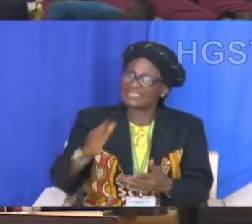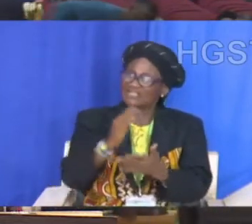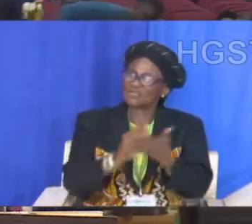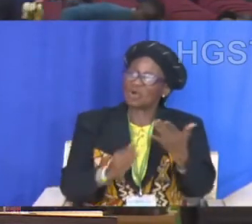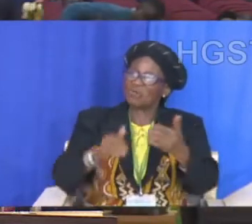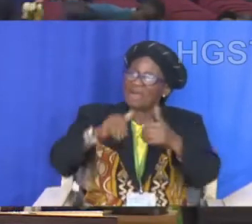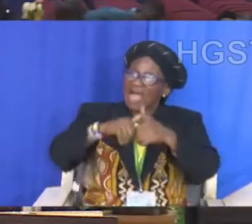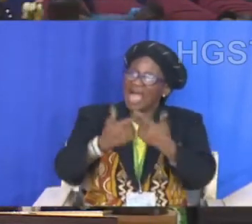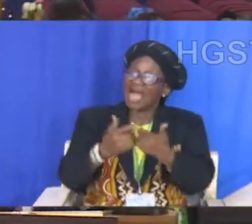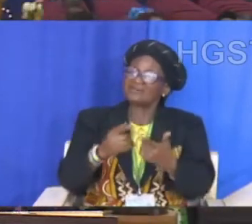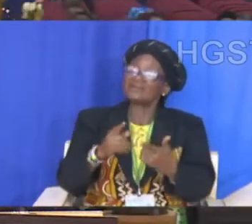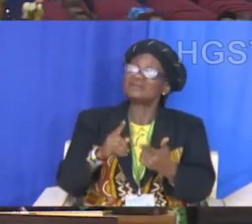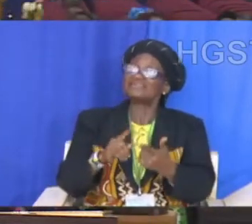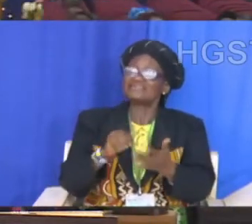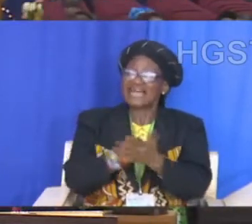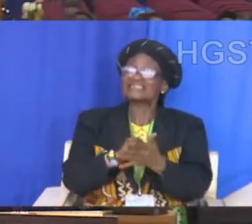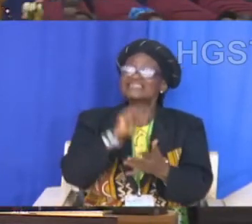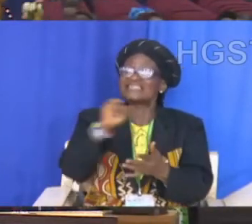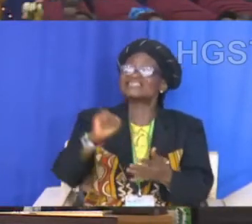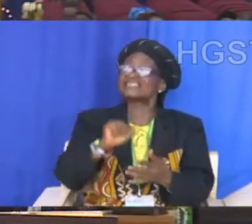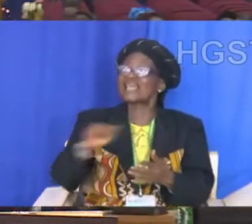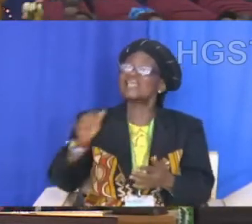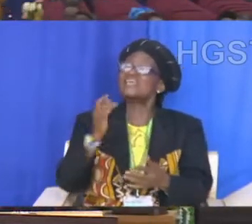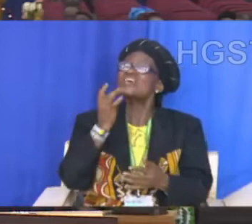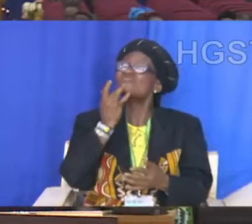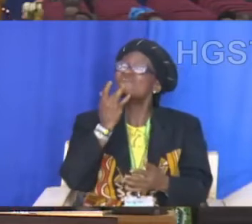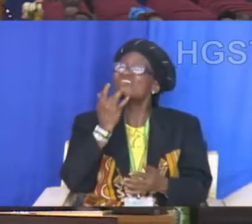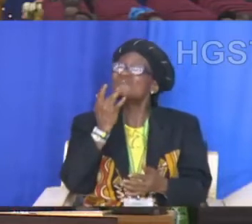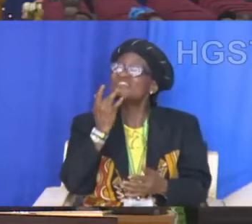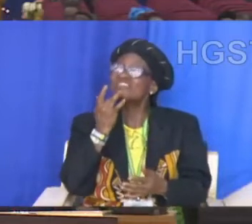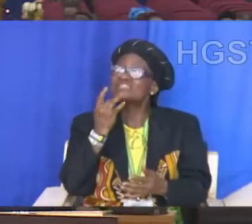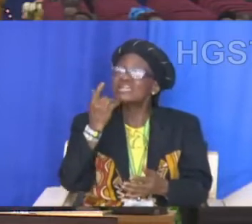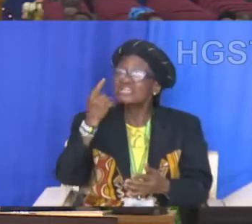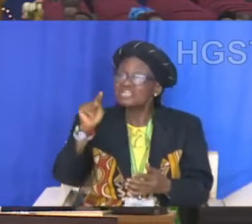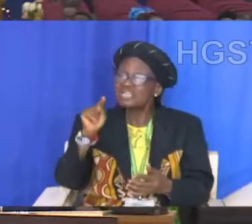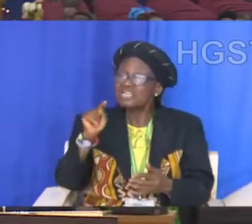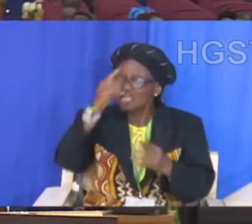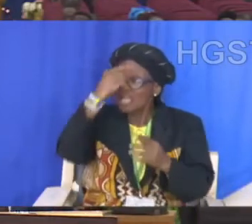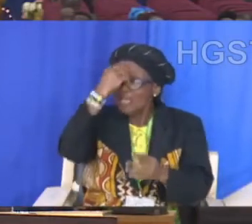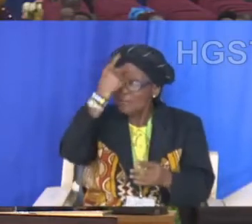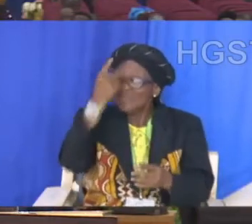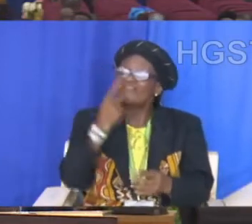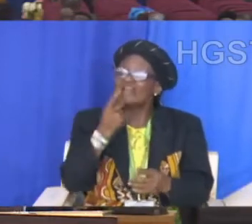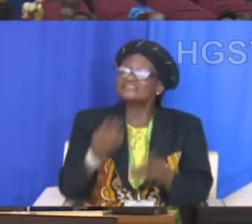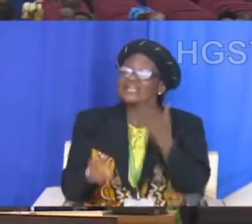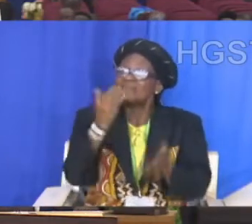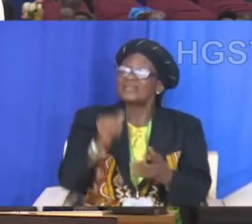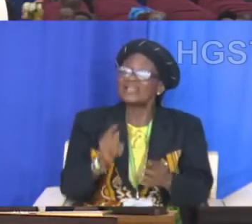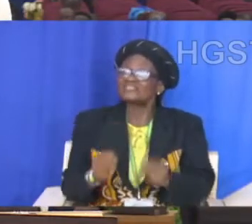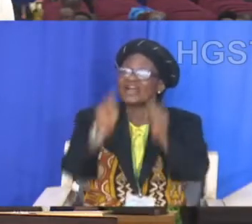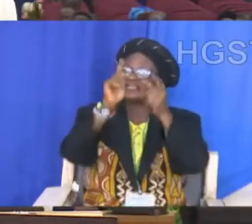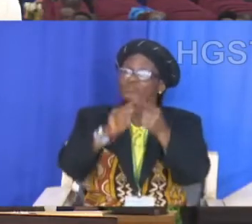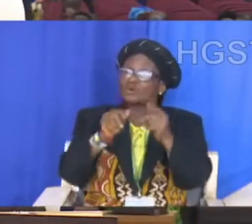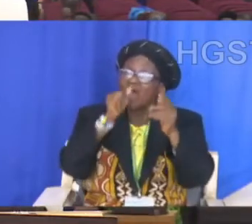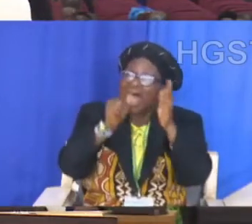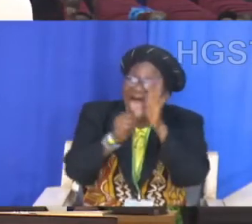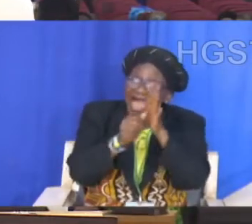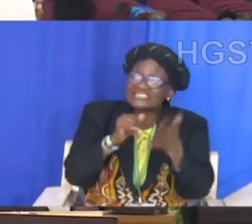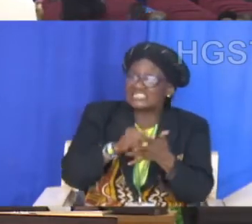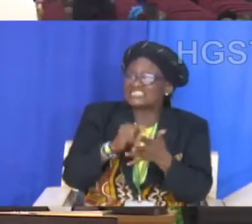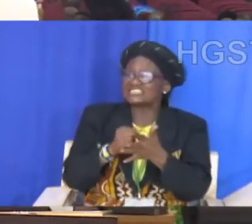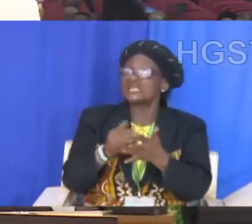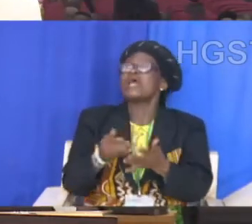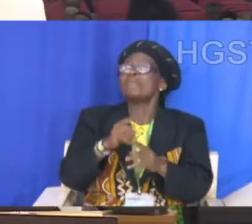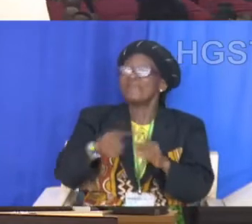that is a favorite. The parents may try to hide it, but the truth will be there for all to